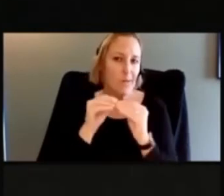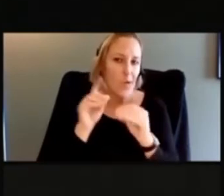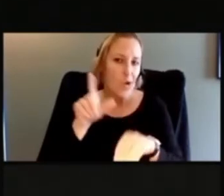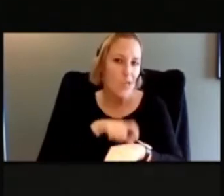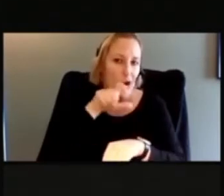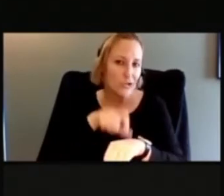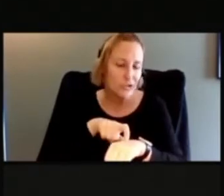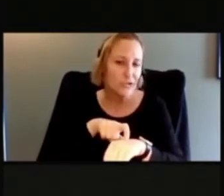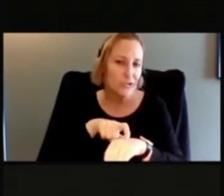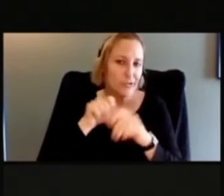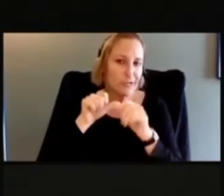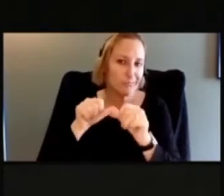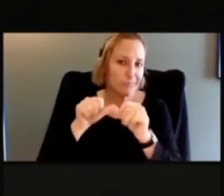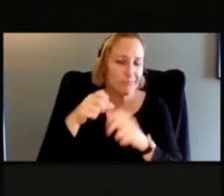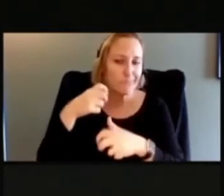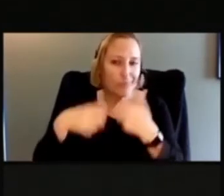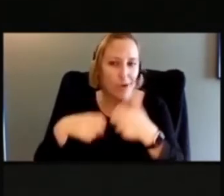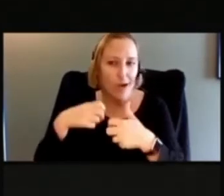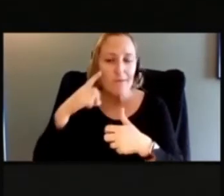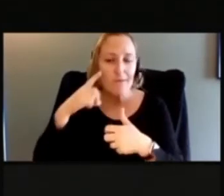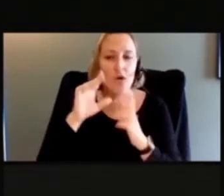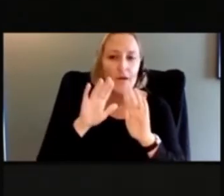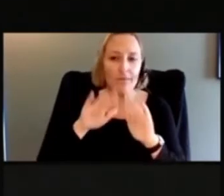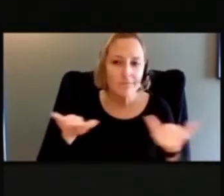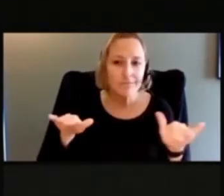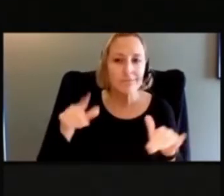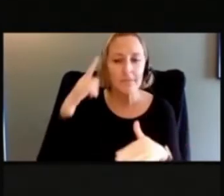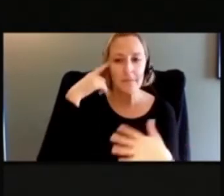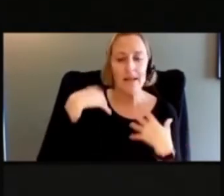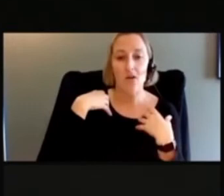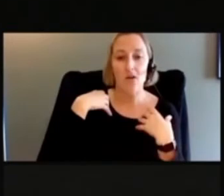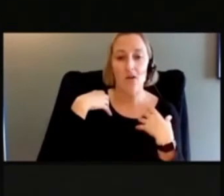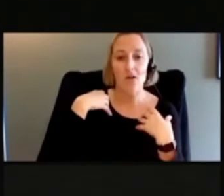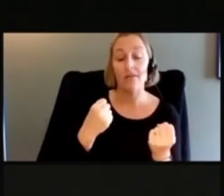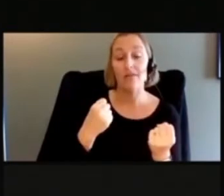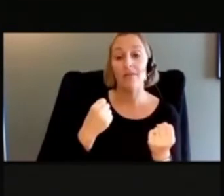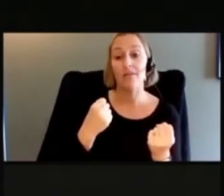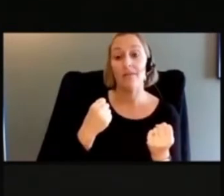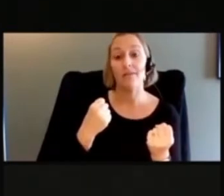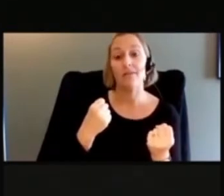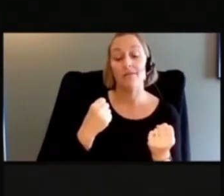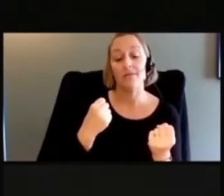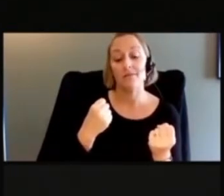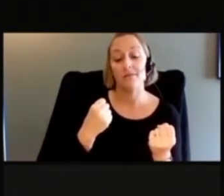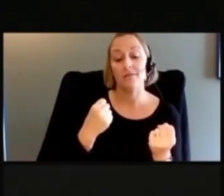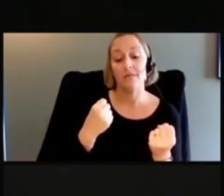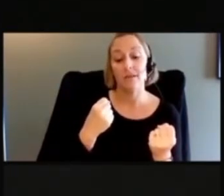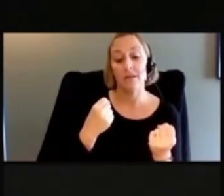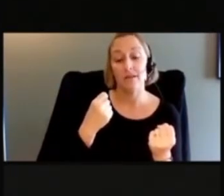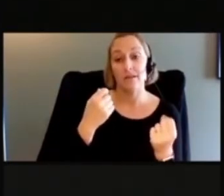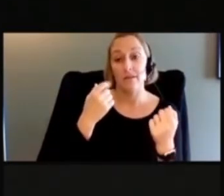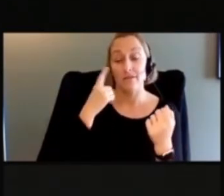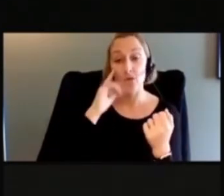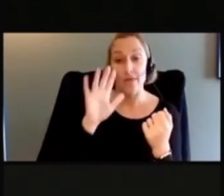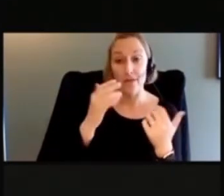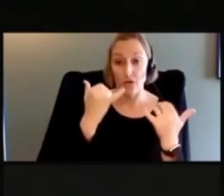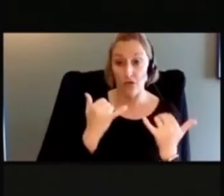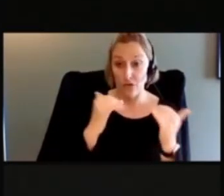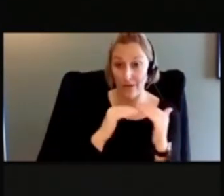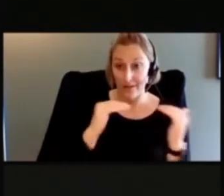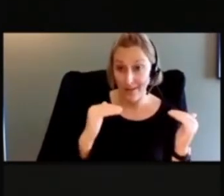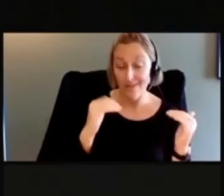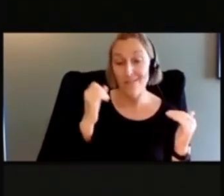on pediatric mental health, not only in their current stage of development, but over time,